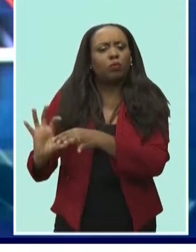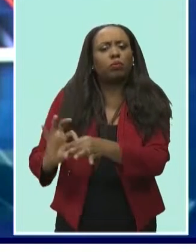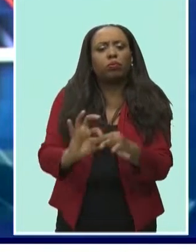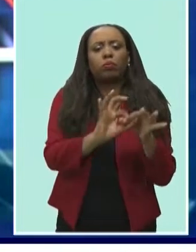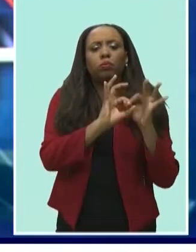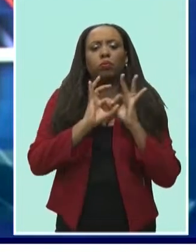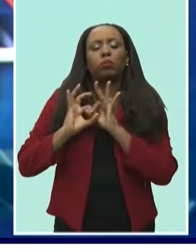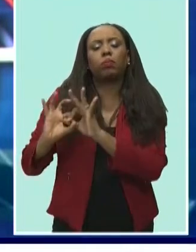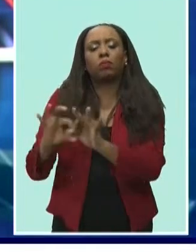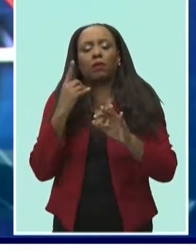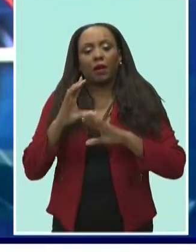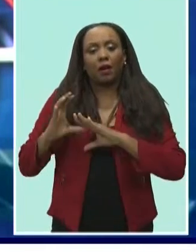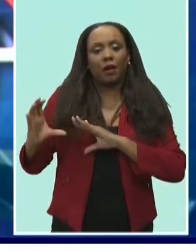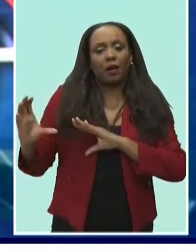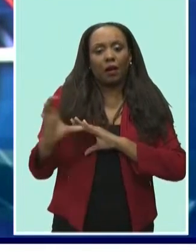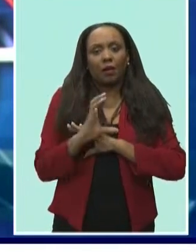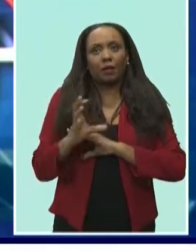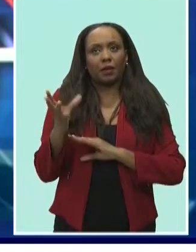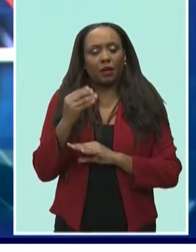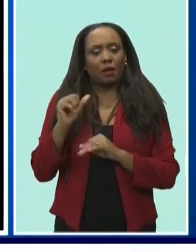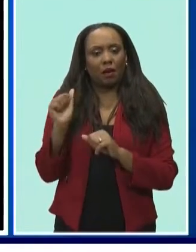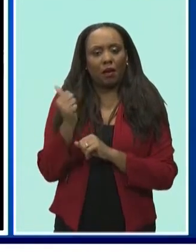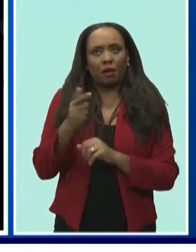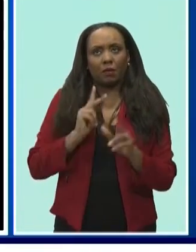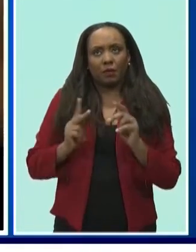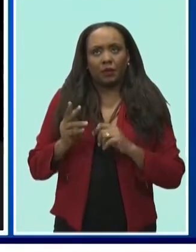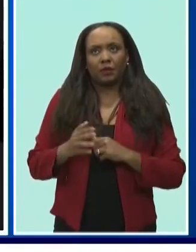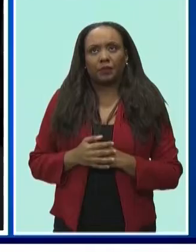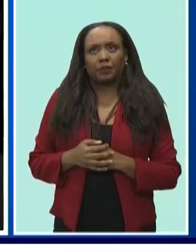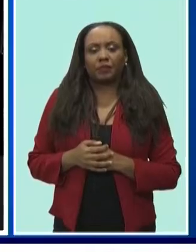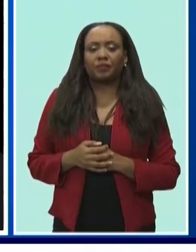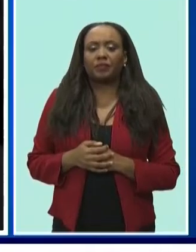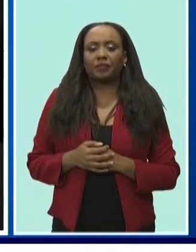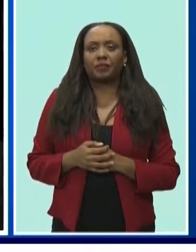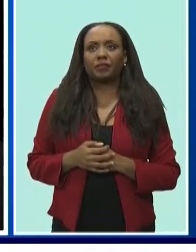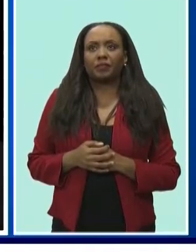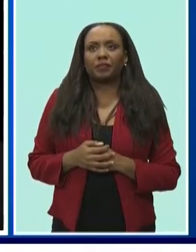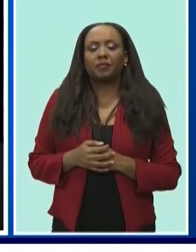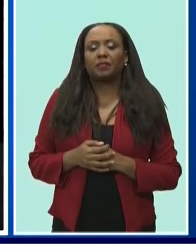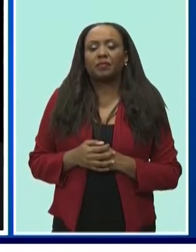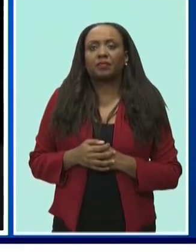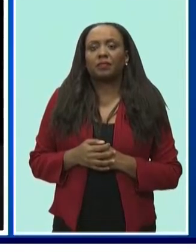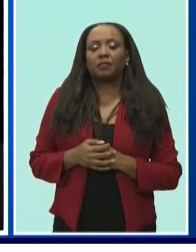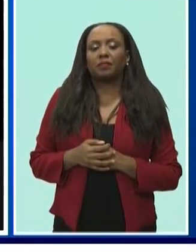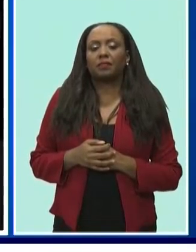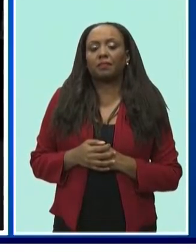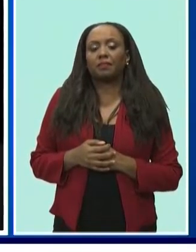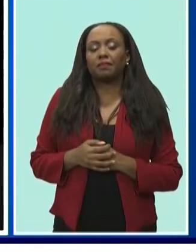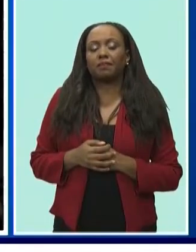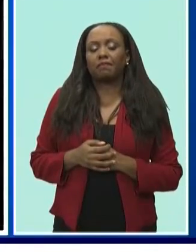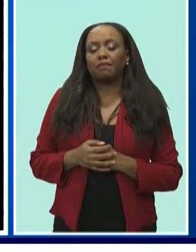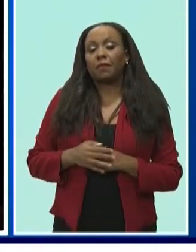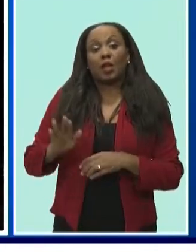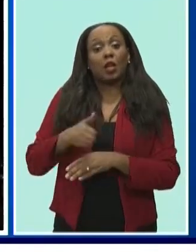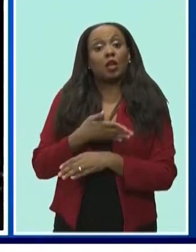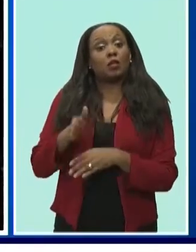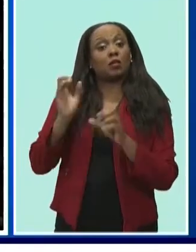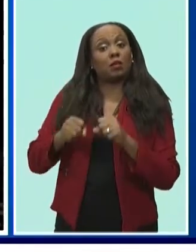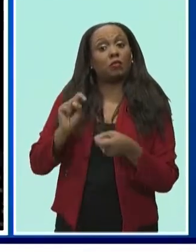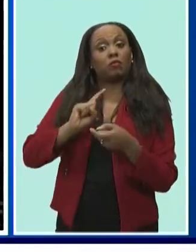the Caribbean and among people. In terms of if this song could really change the reality of